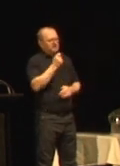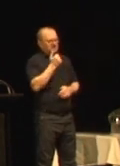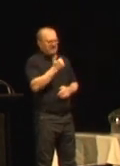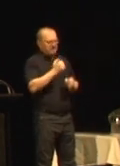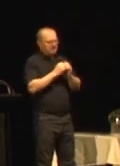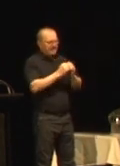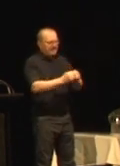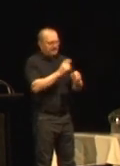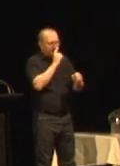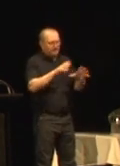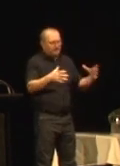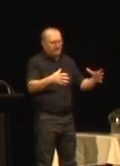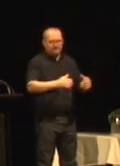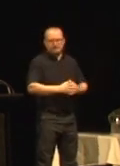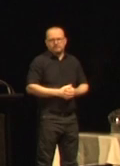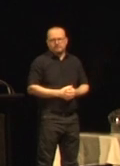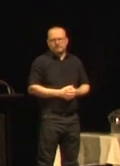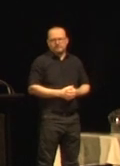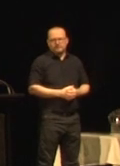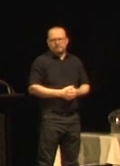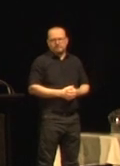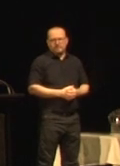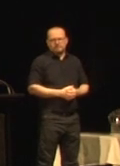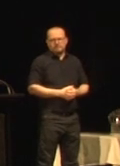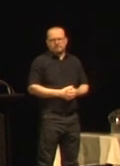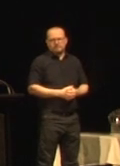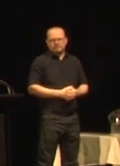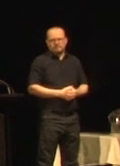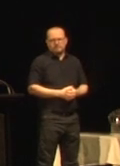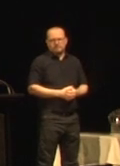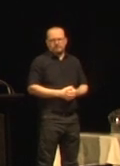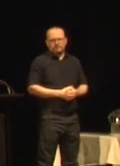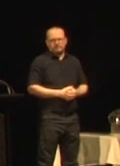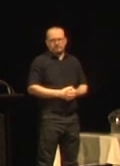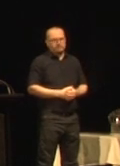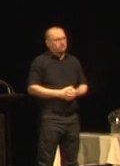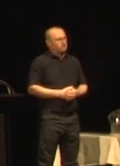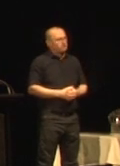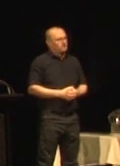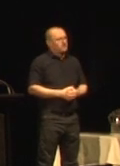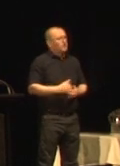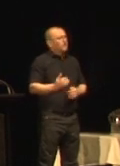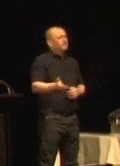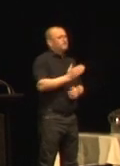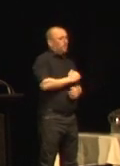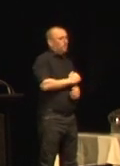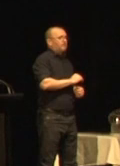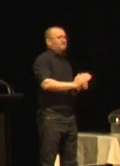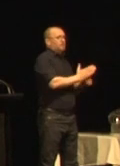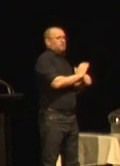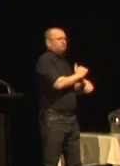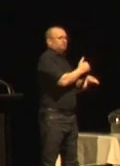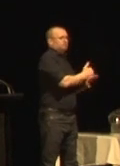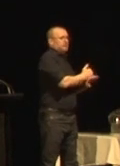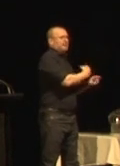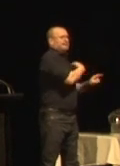first G to G, government to government, preventing World War III, it now includes peacekeeping, economic and social development,